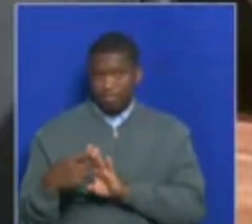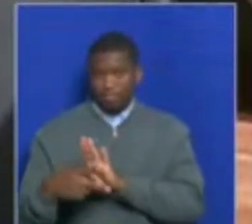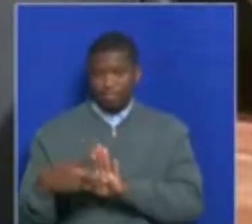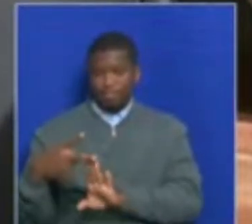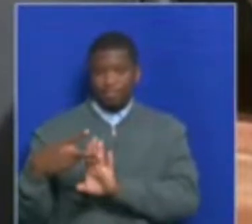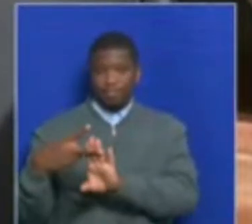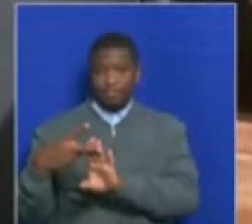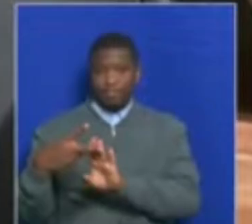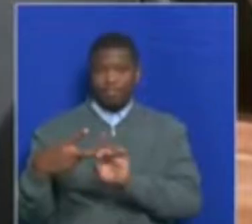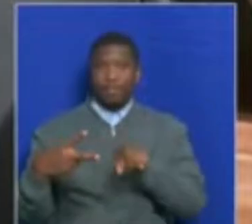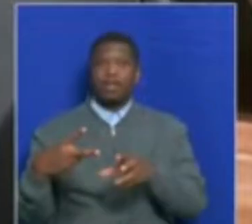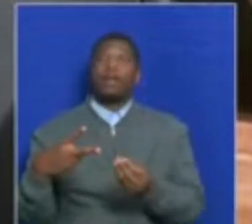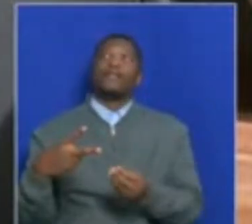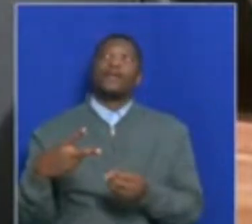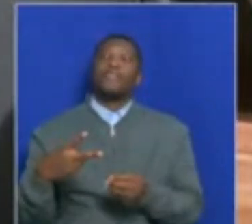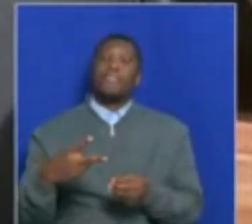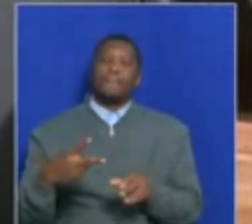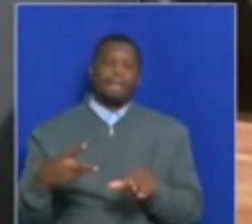of